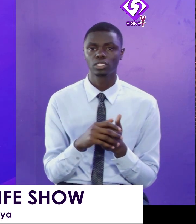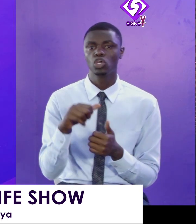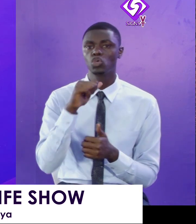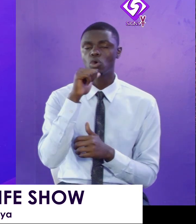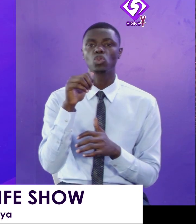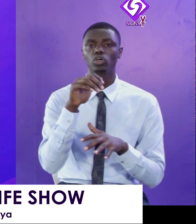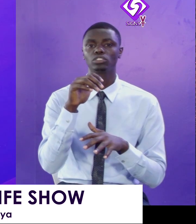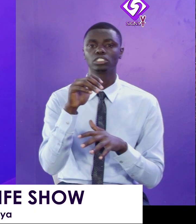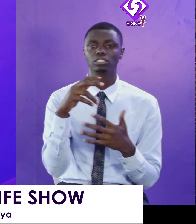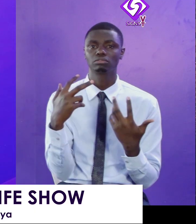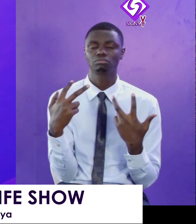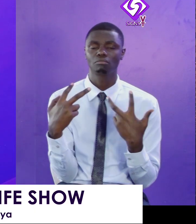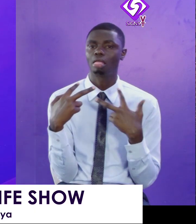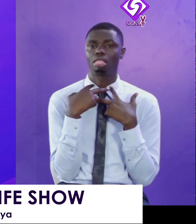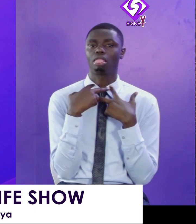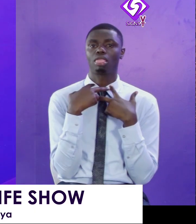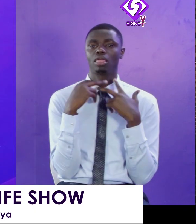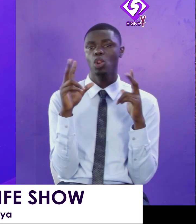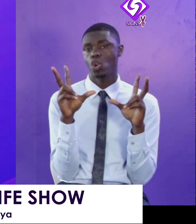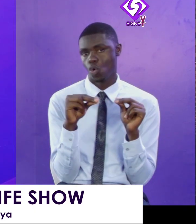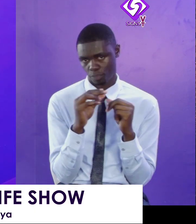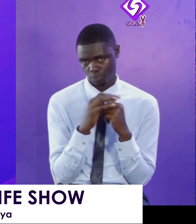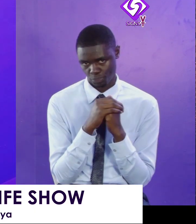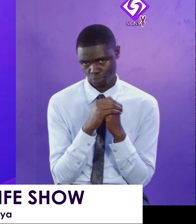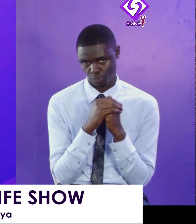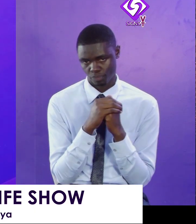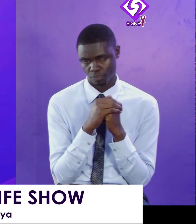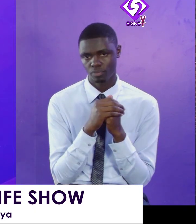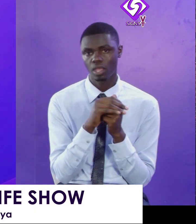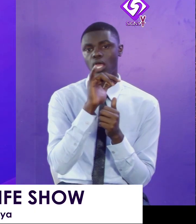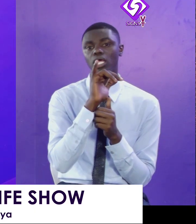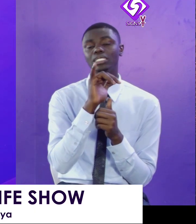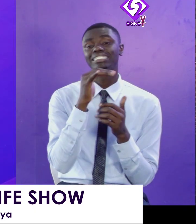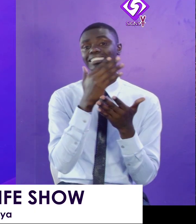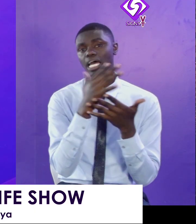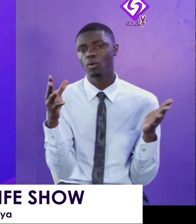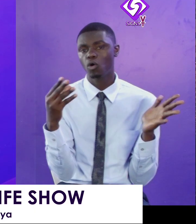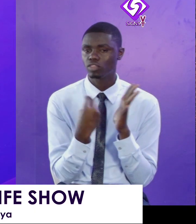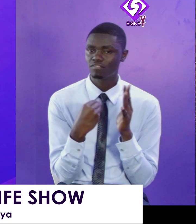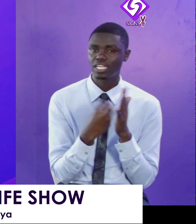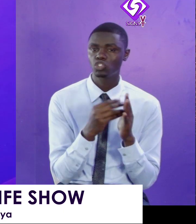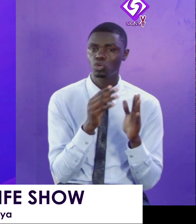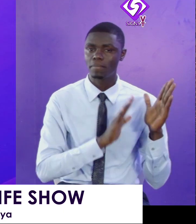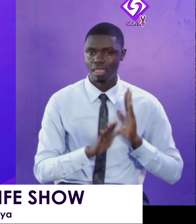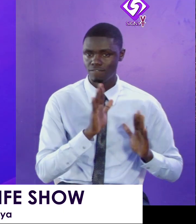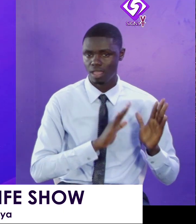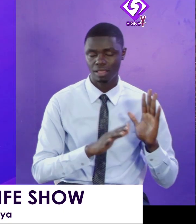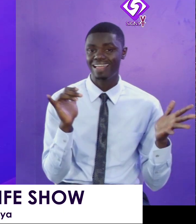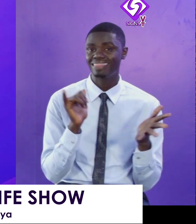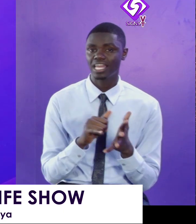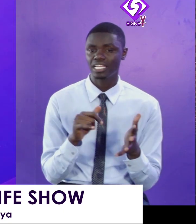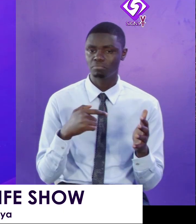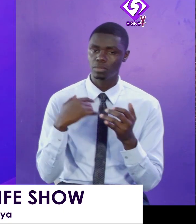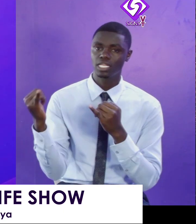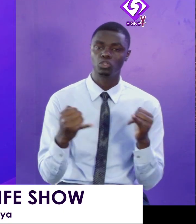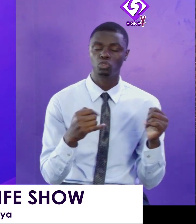caught off-footed. Yeah. Yeah. These are some of the financial habits that I'm